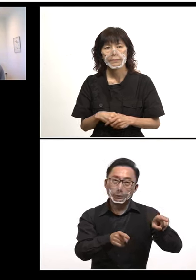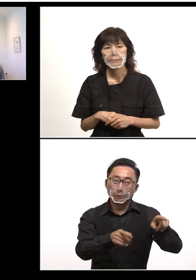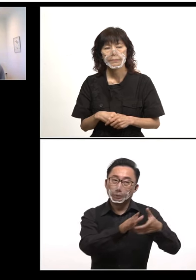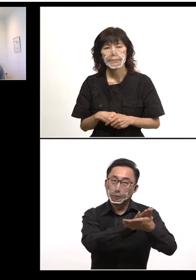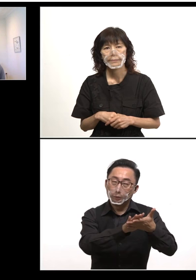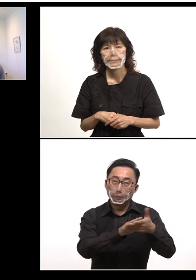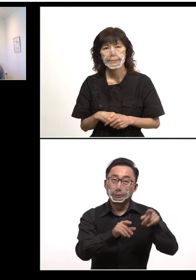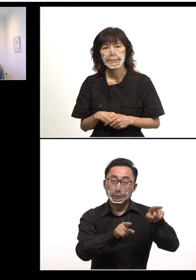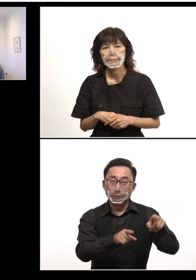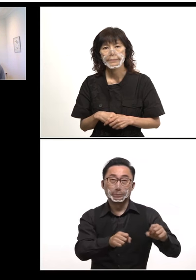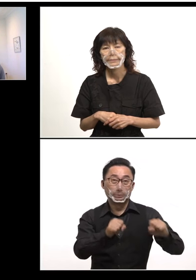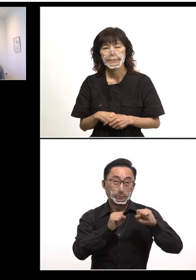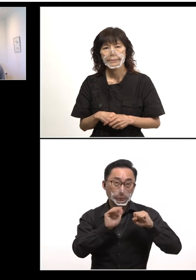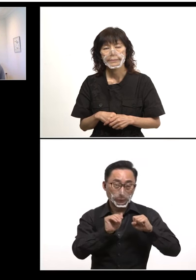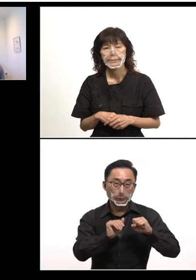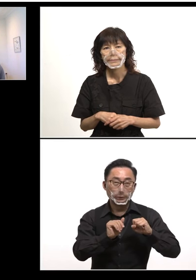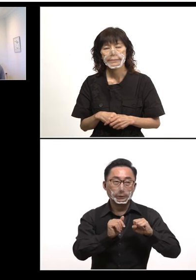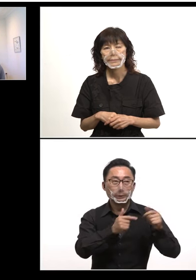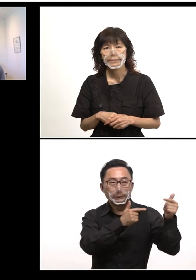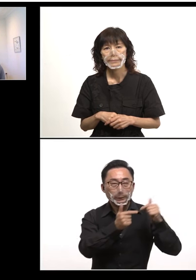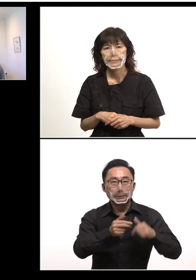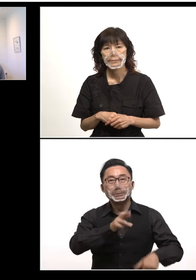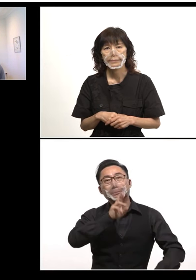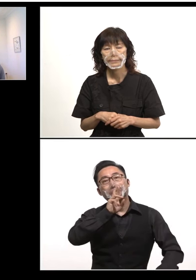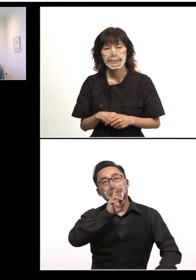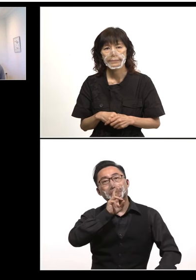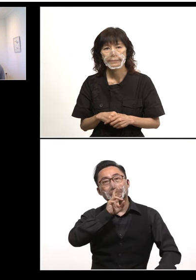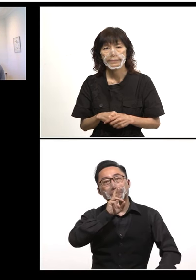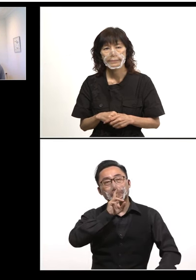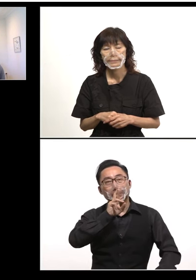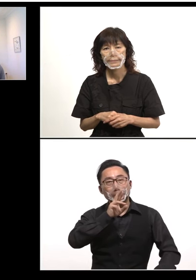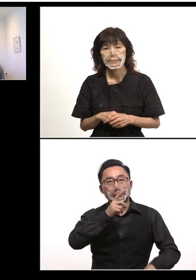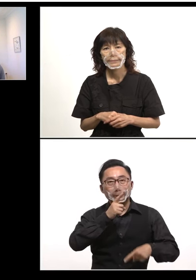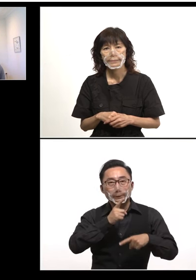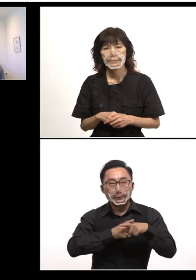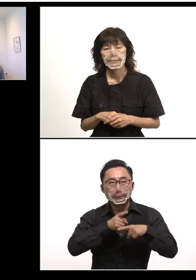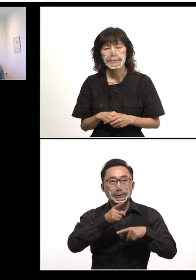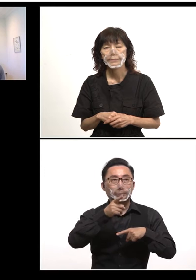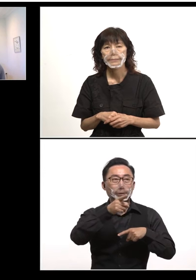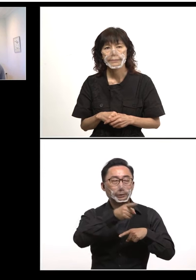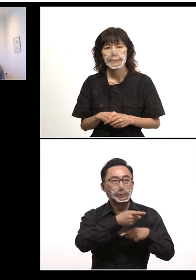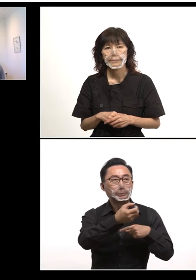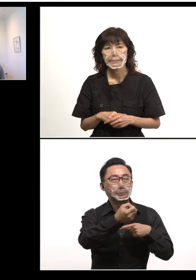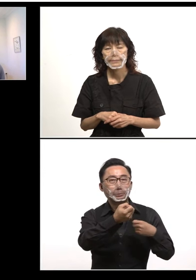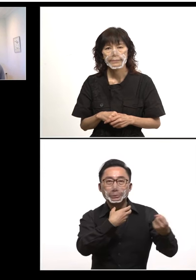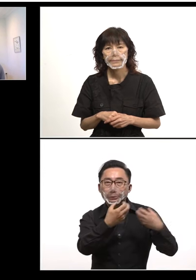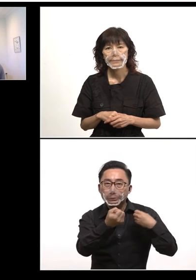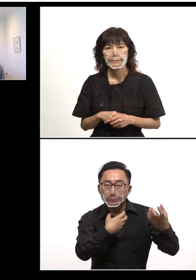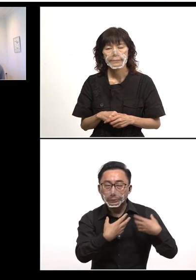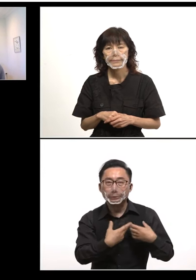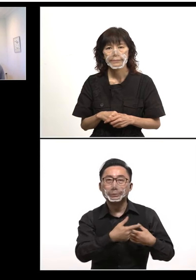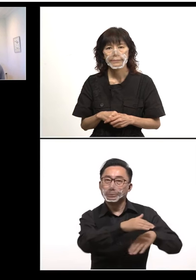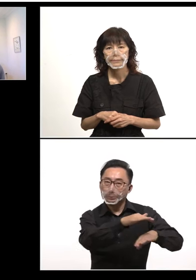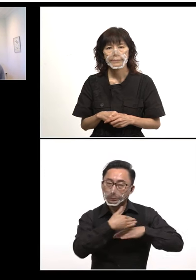work very hard to make sure his voice is heard. So that's how I would answer that, really, is that it